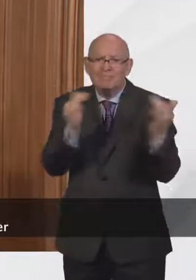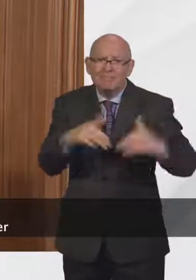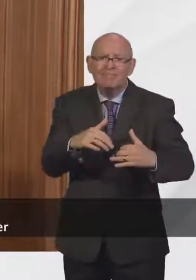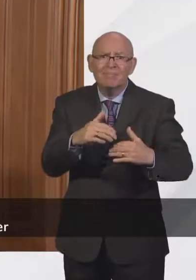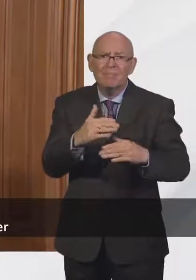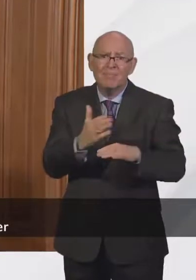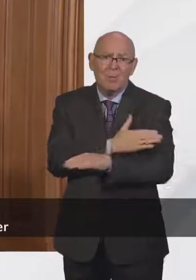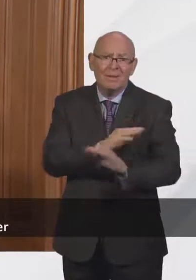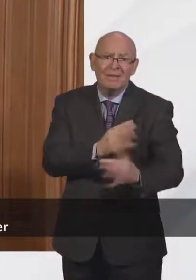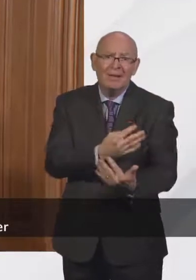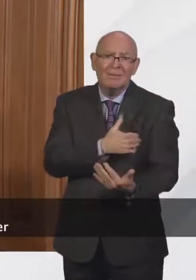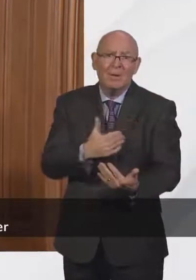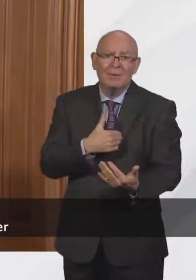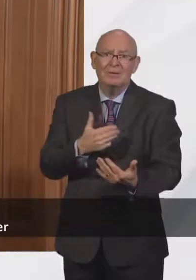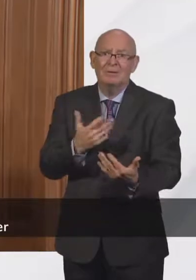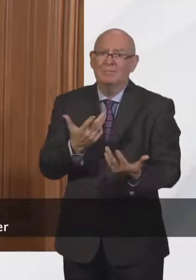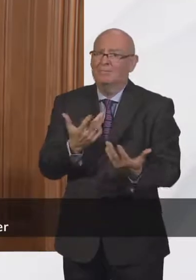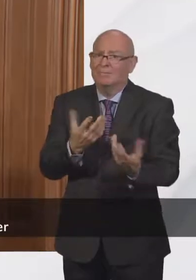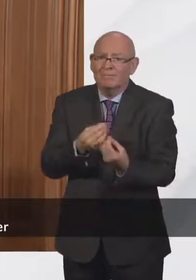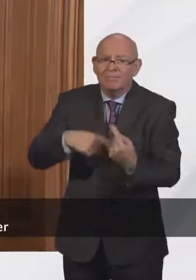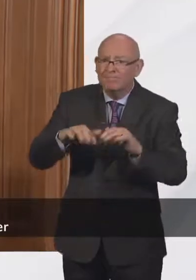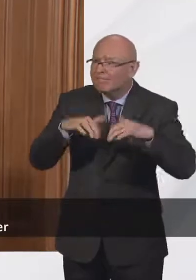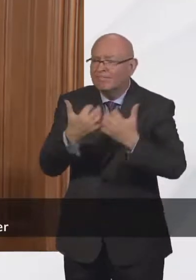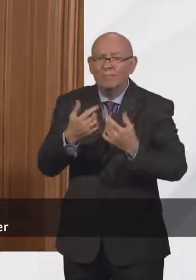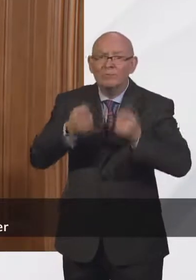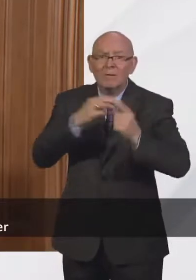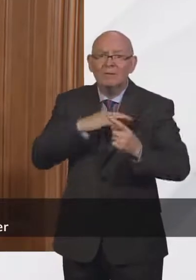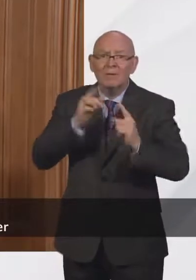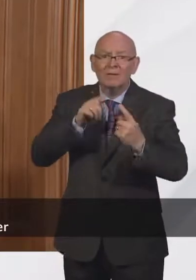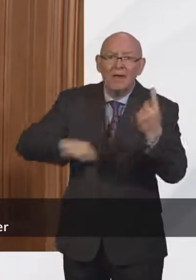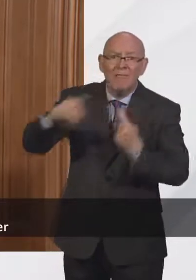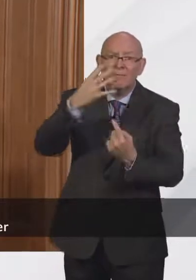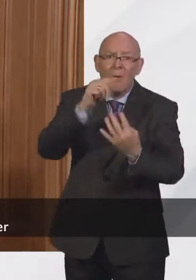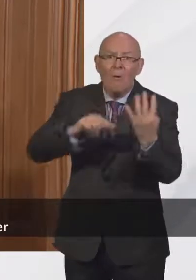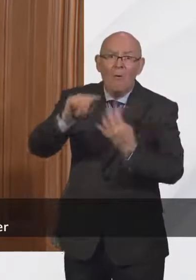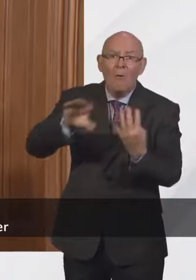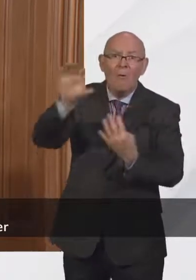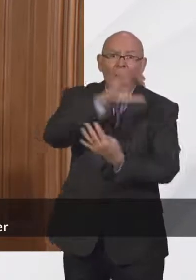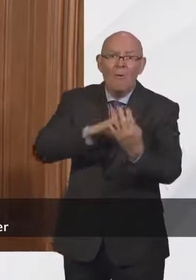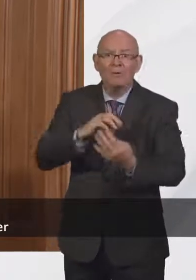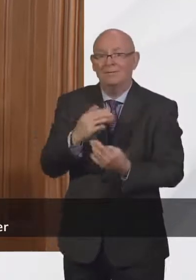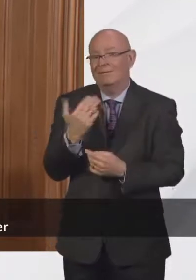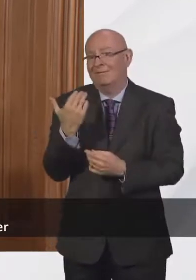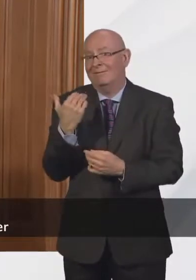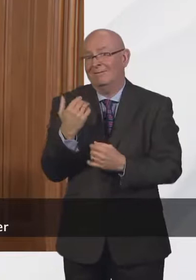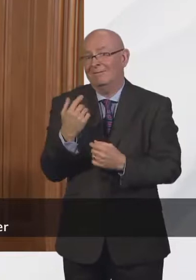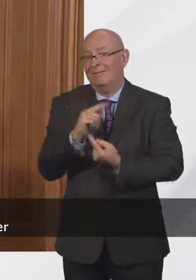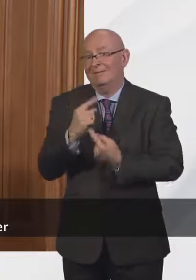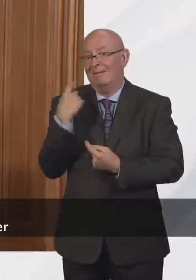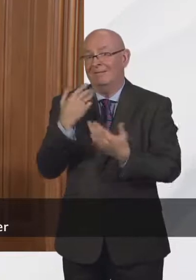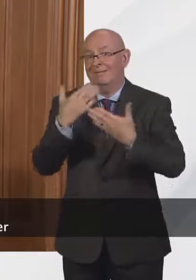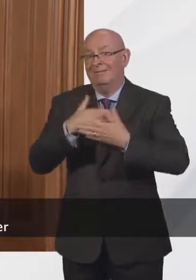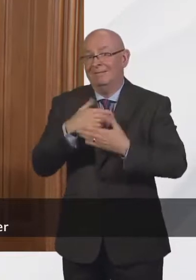the impression it's perfectly reasonable for different nations to take slightly different approaches, but the idea that there isn't a technical underpinning, that is a